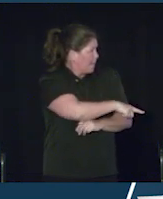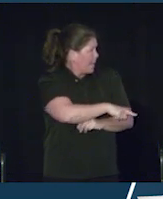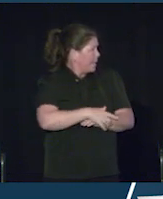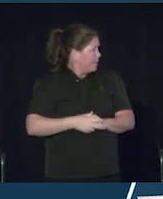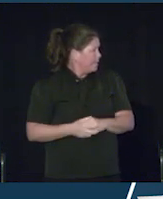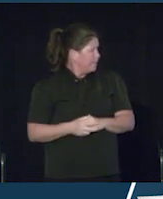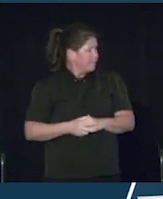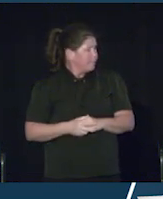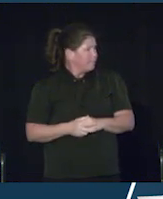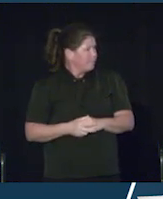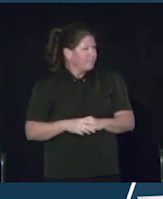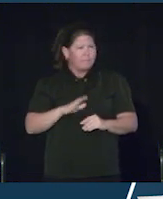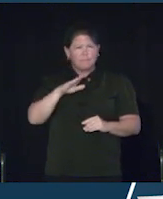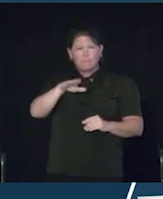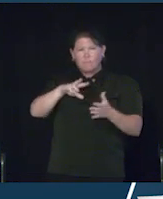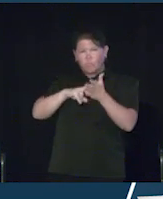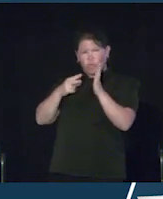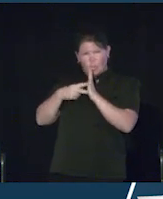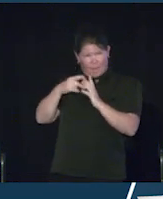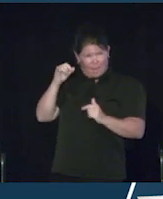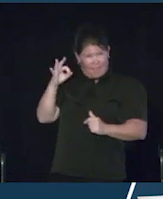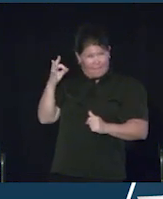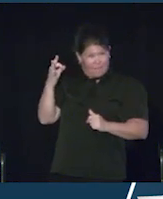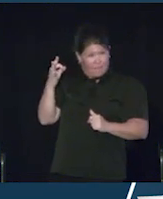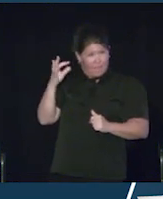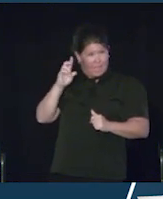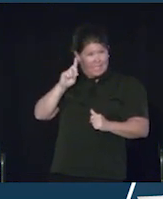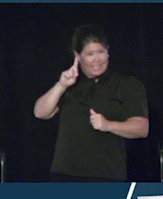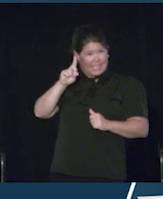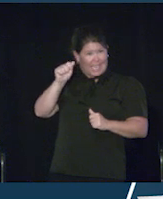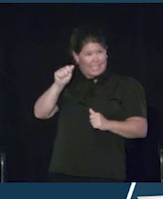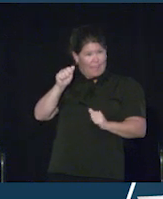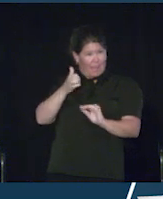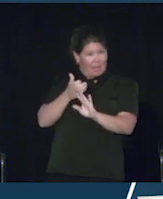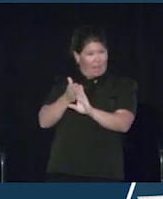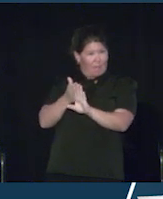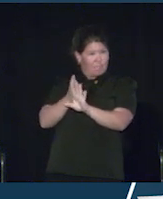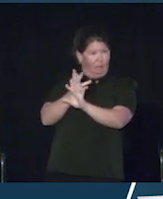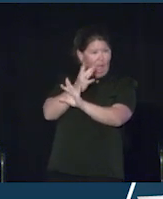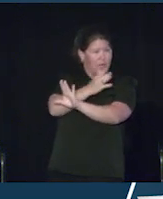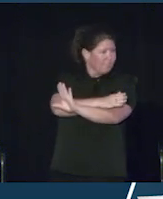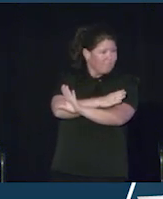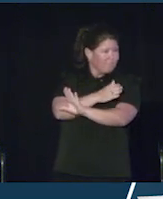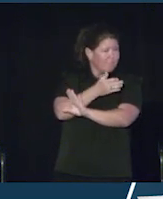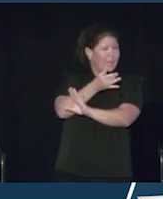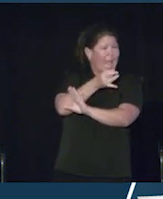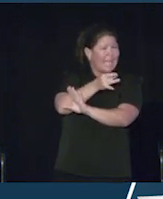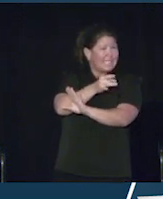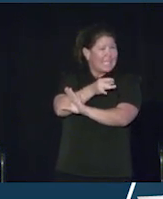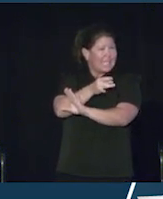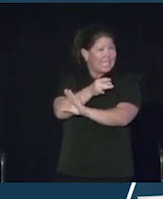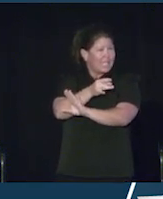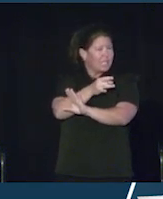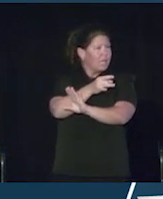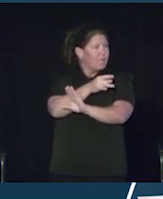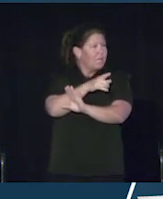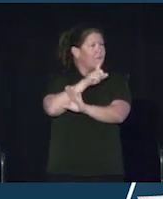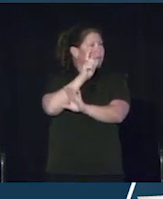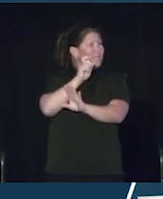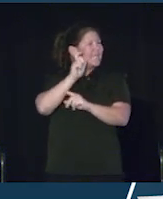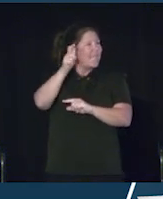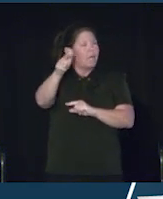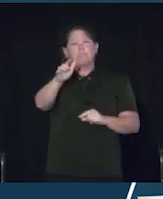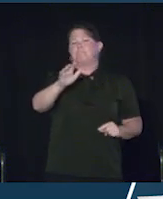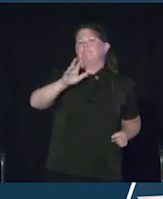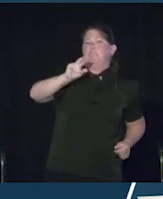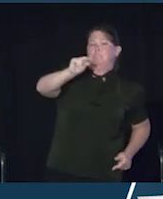you mean that the disability has to be manifested prior to the age of 18? No, because for developmental